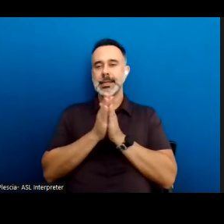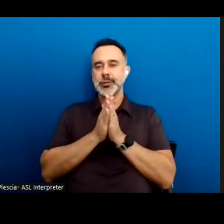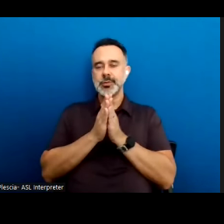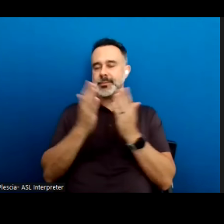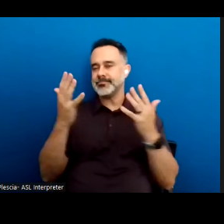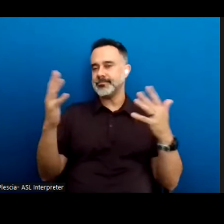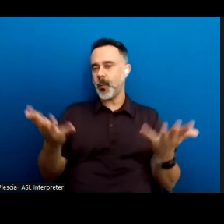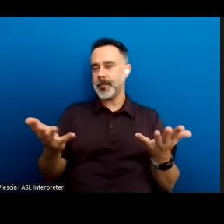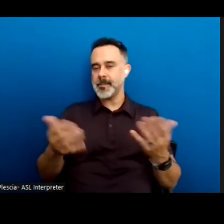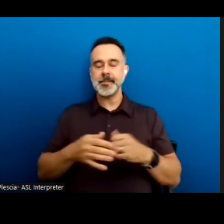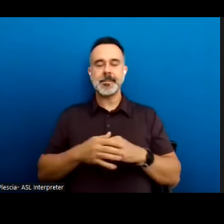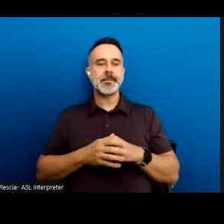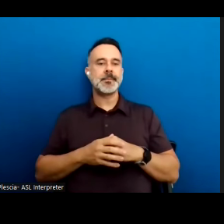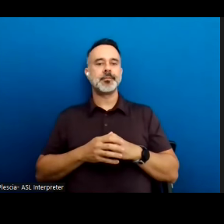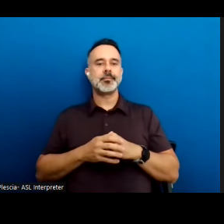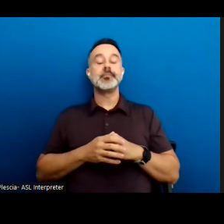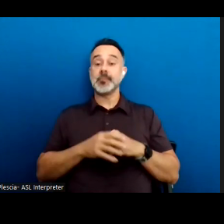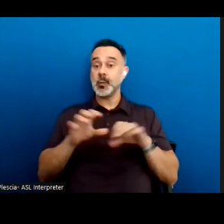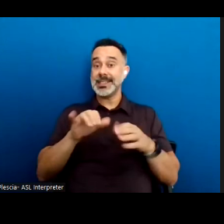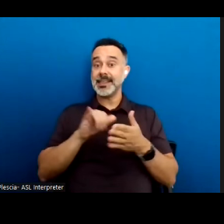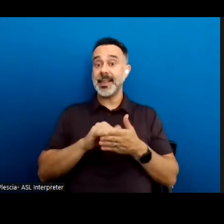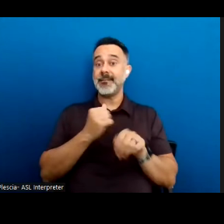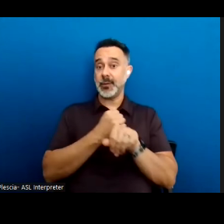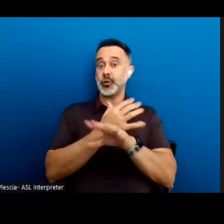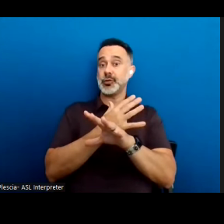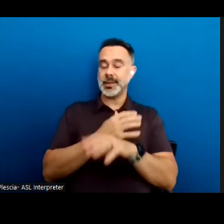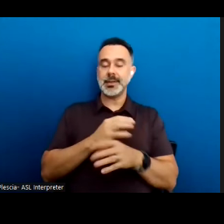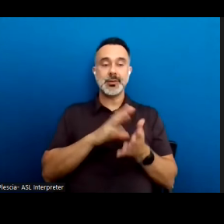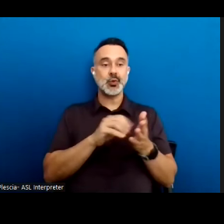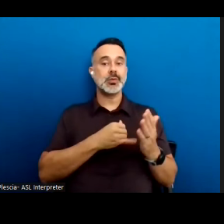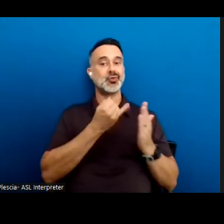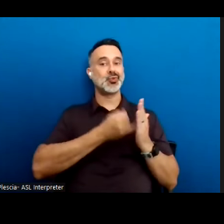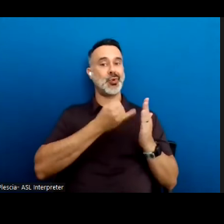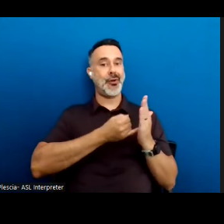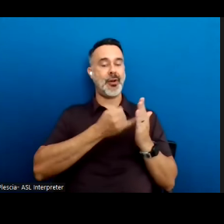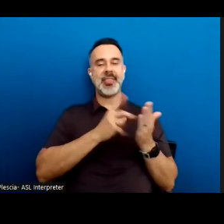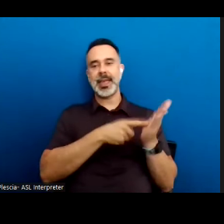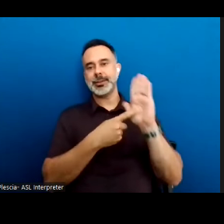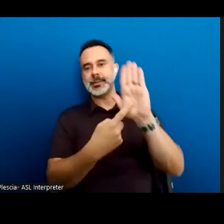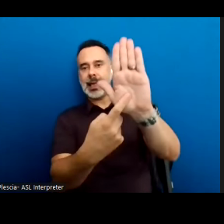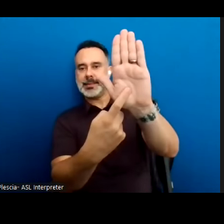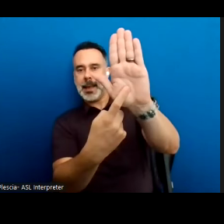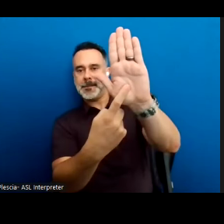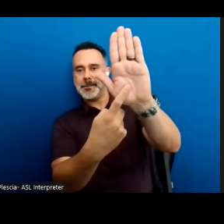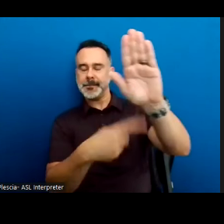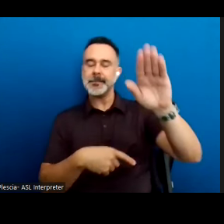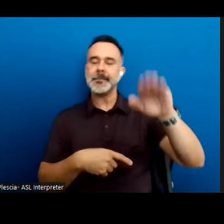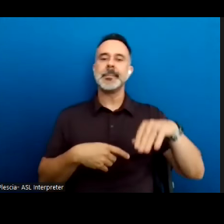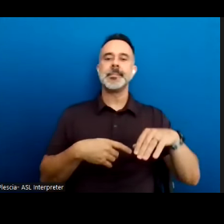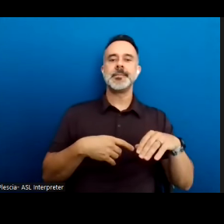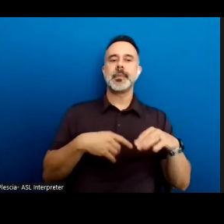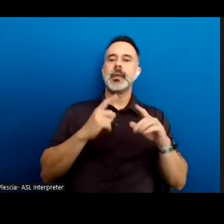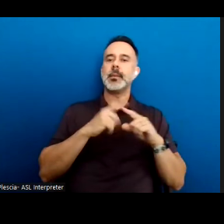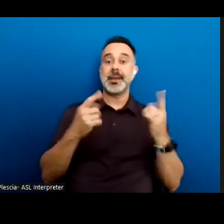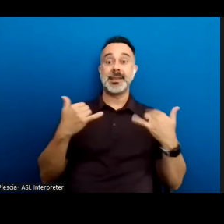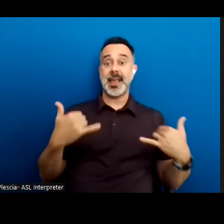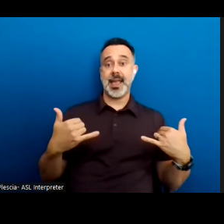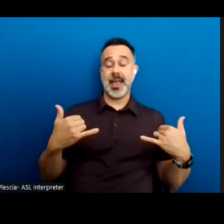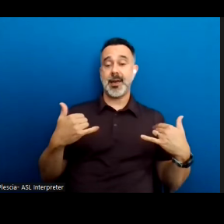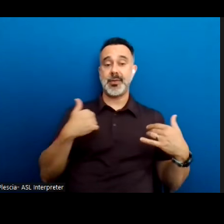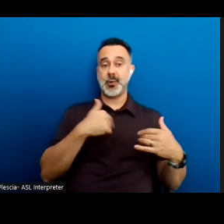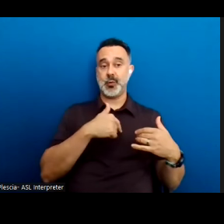this also virtually, had the students draw, and then they just held it up to the screen. But now that we